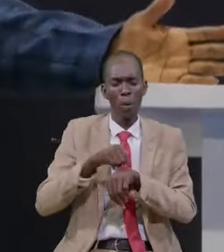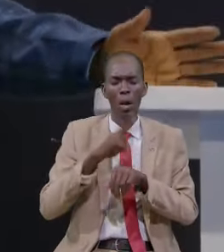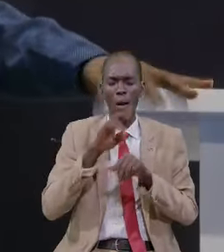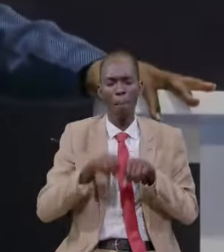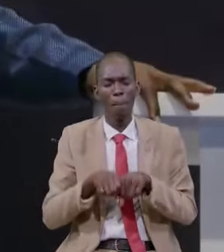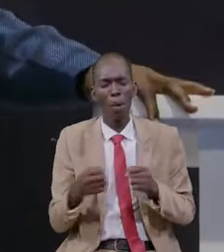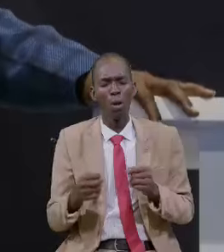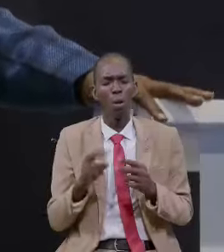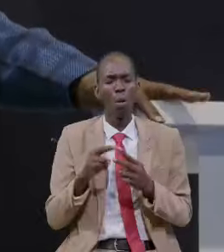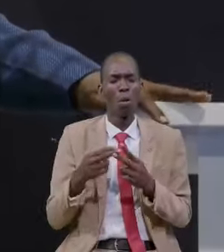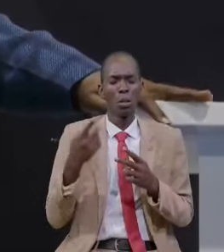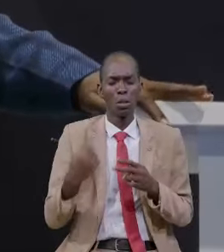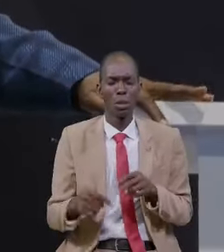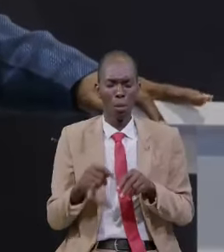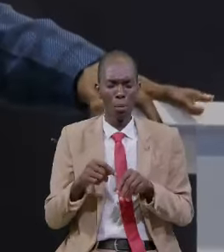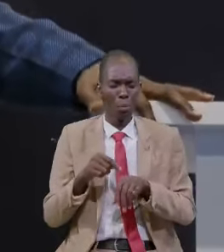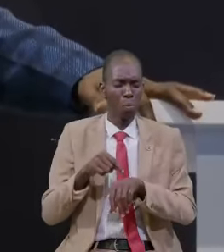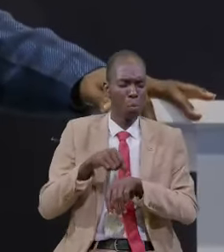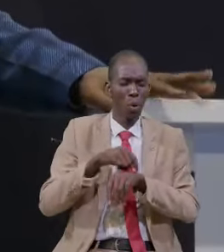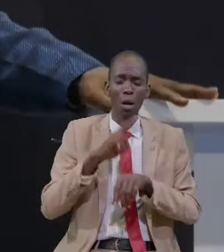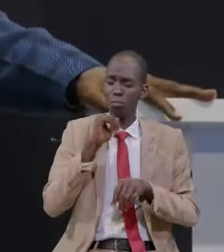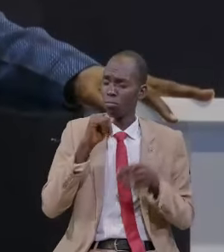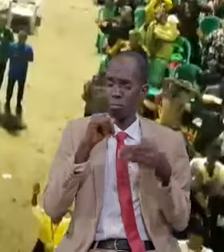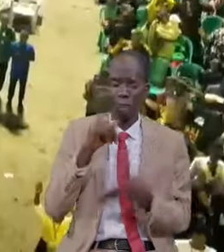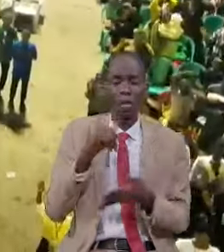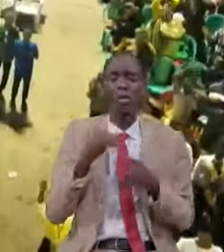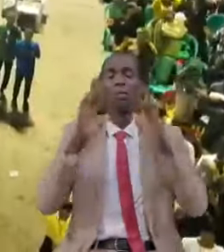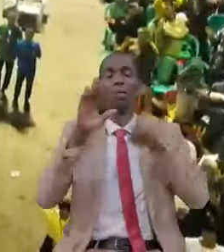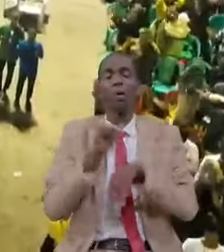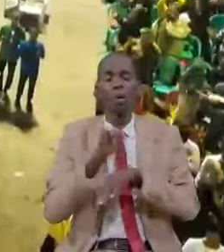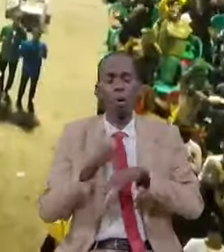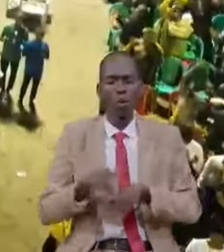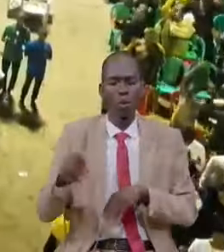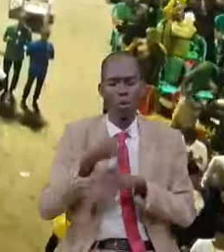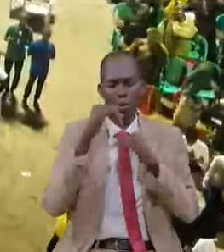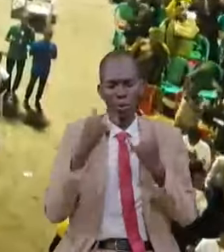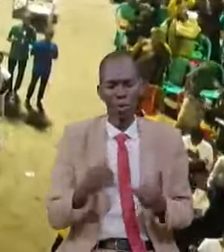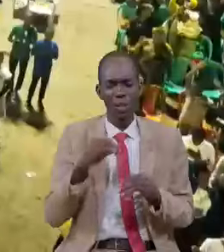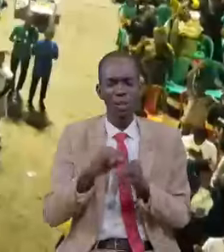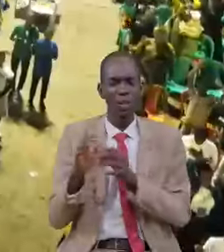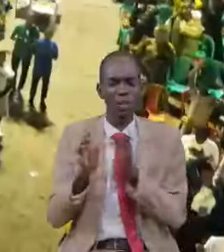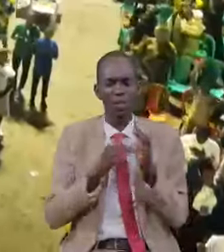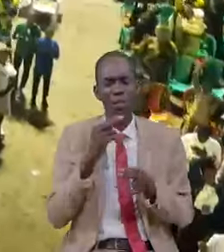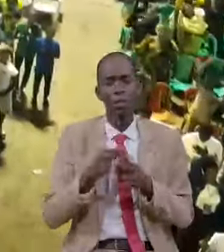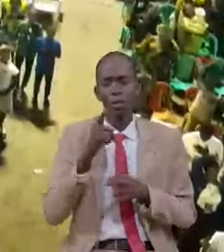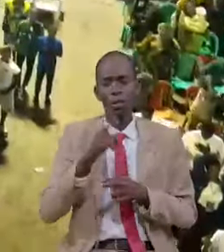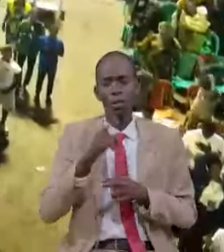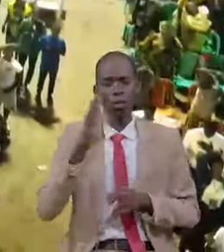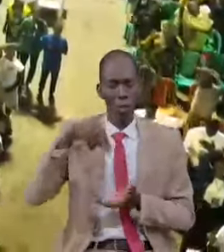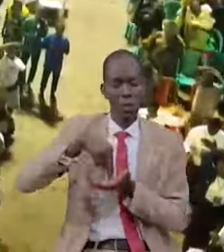maybe the bones are not even there. Miracle upon you now. You rise up and walk